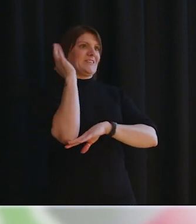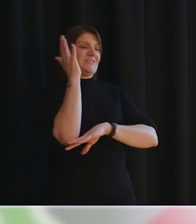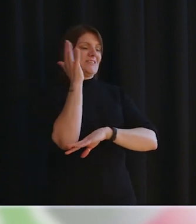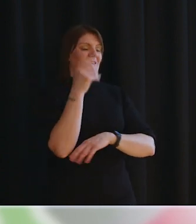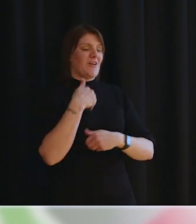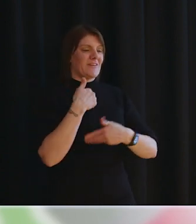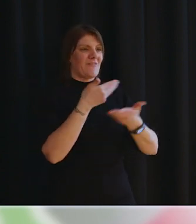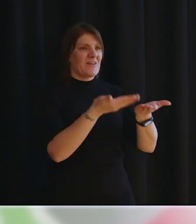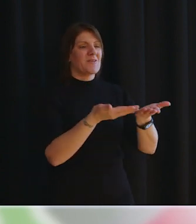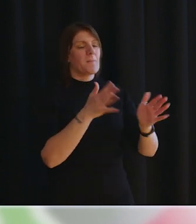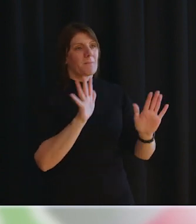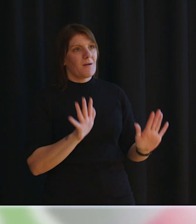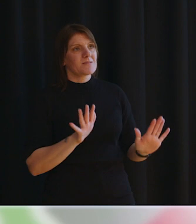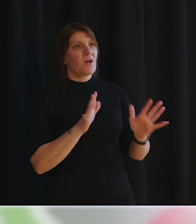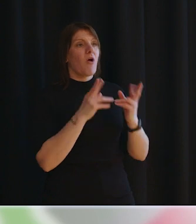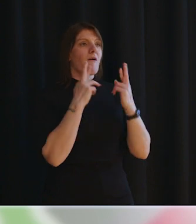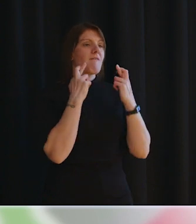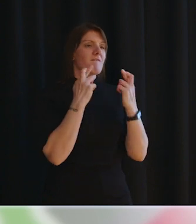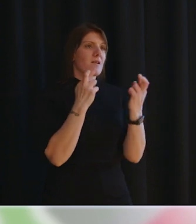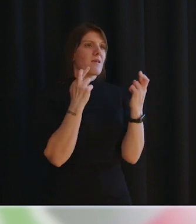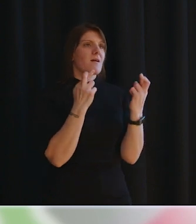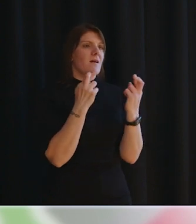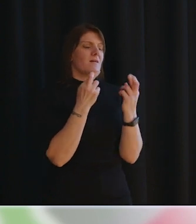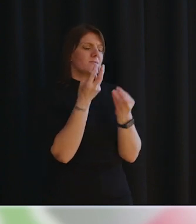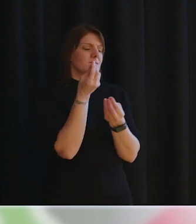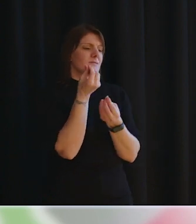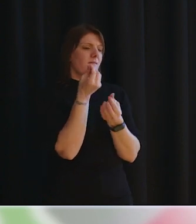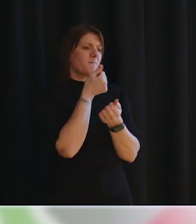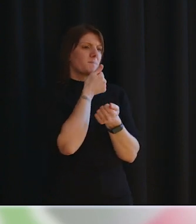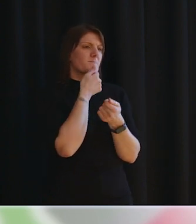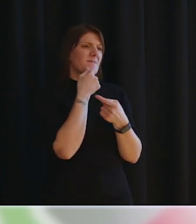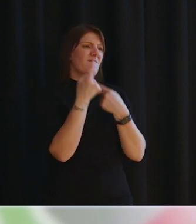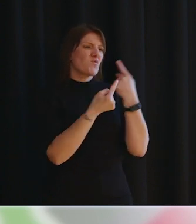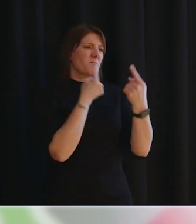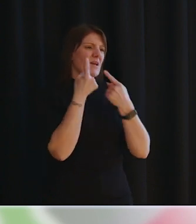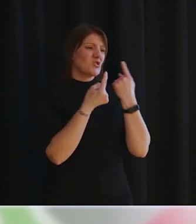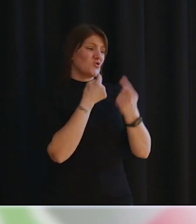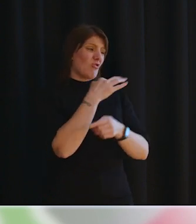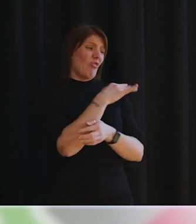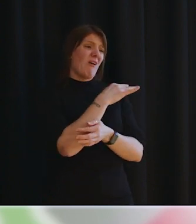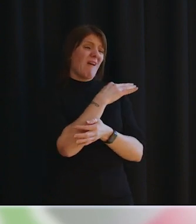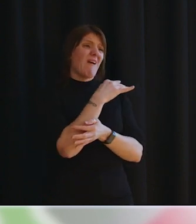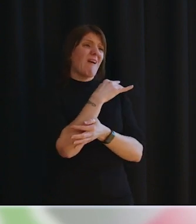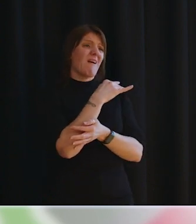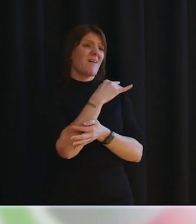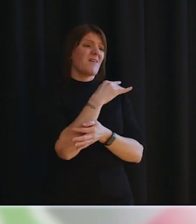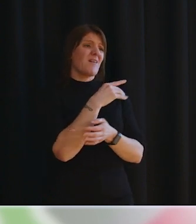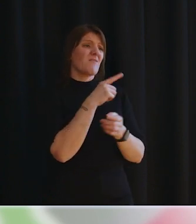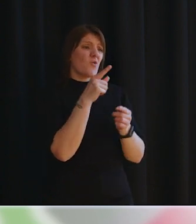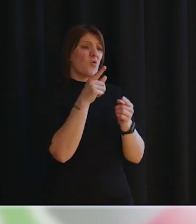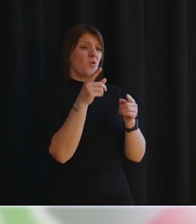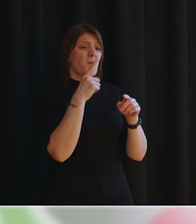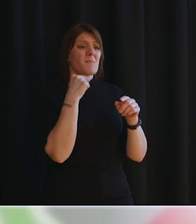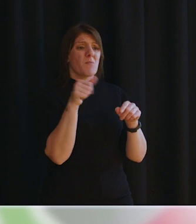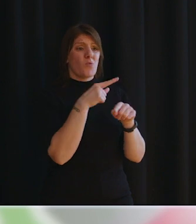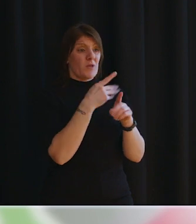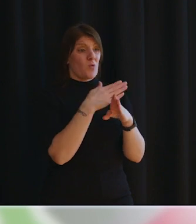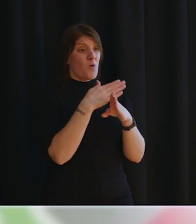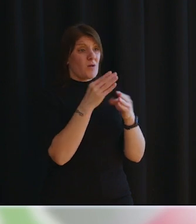lecture I've ever given, but hopefully there's some useful information for you guys there, for people that you're working with.